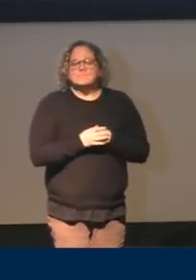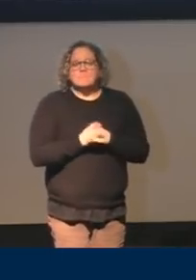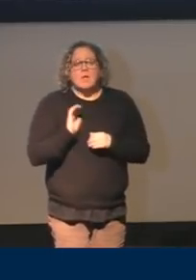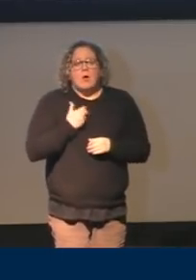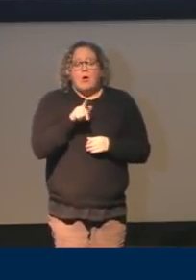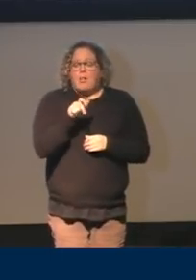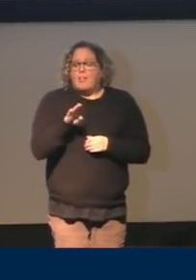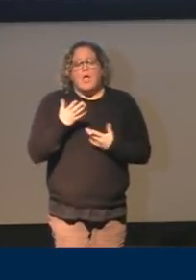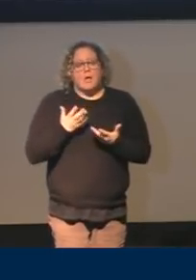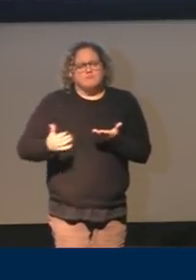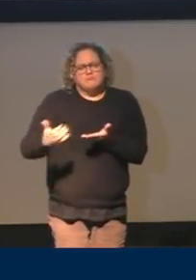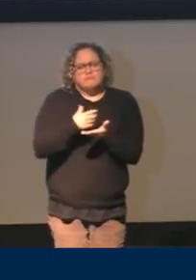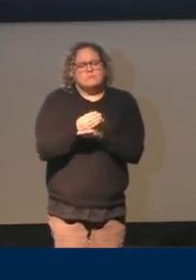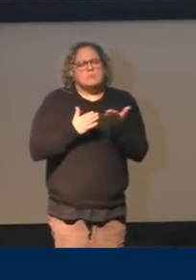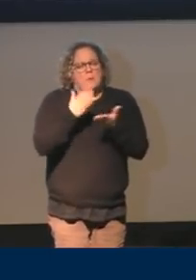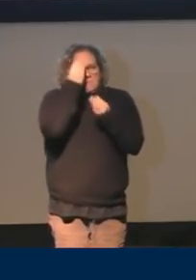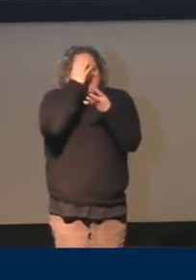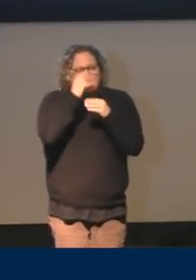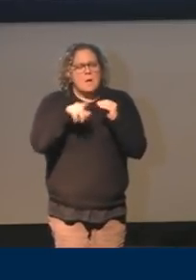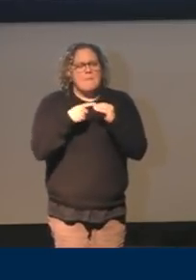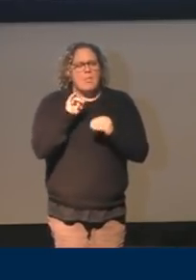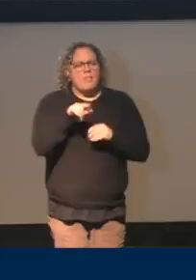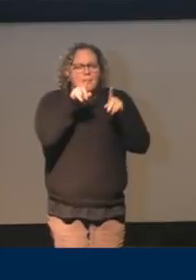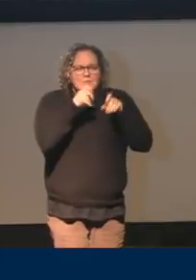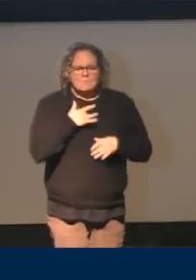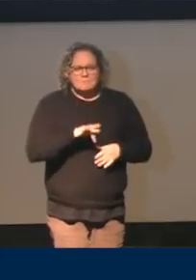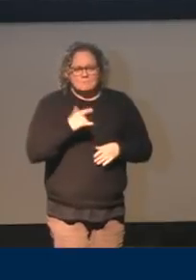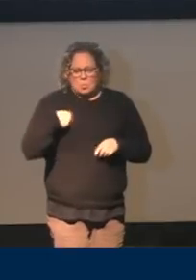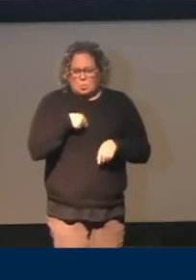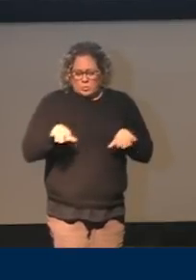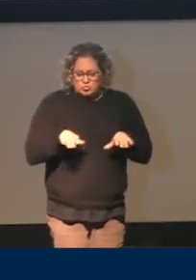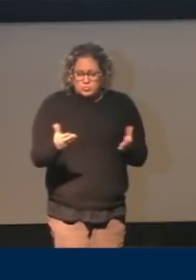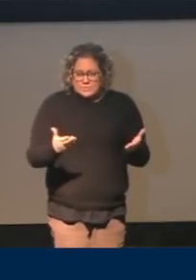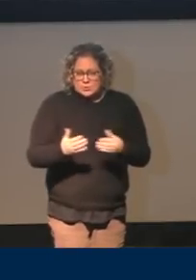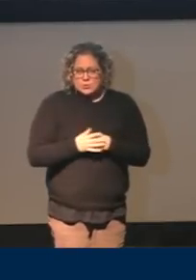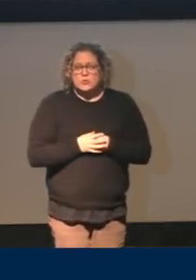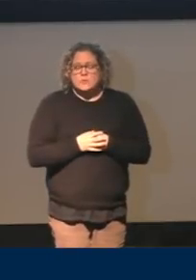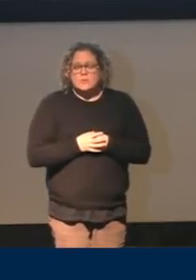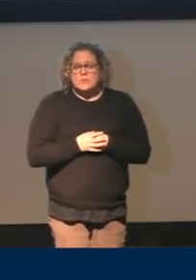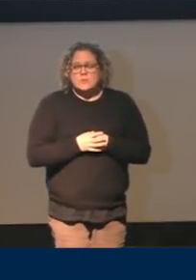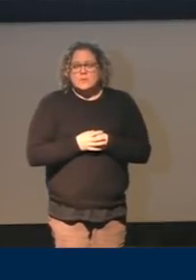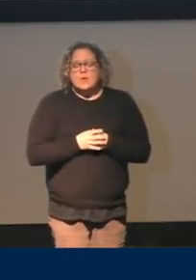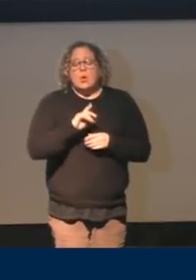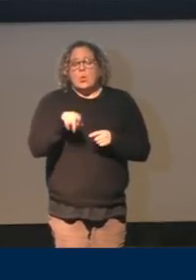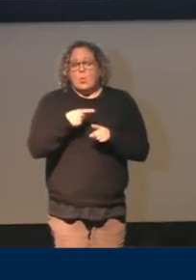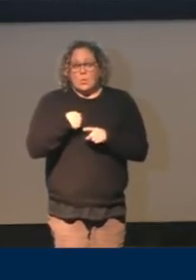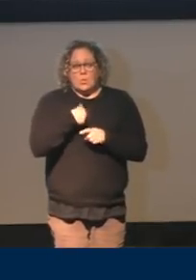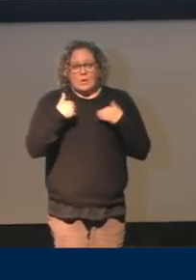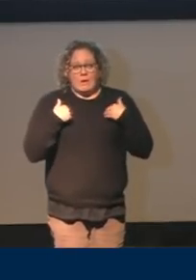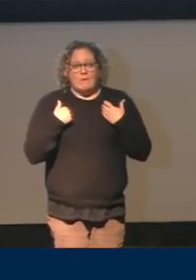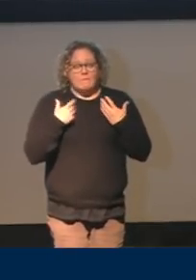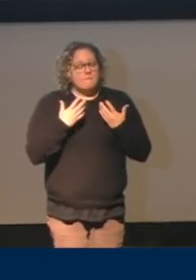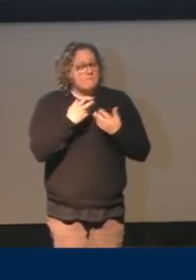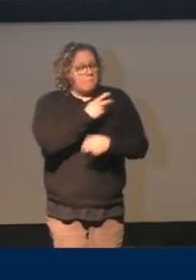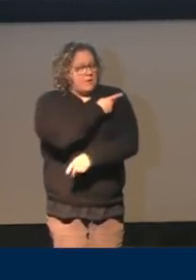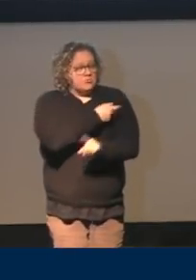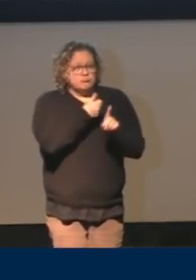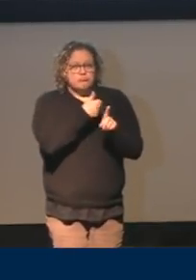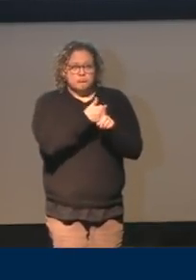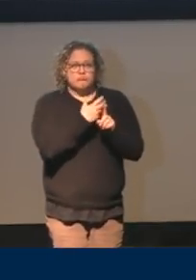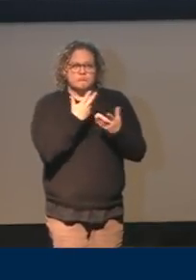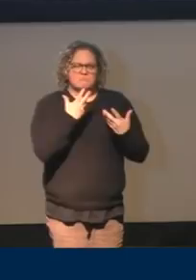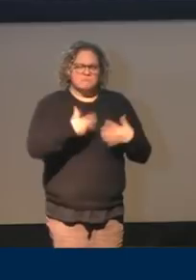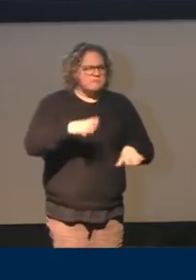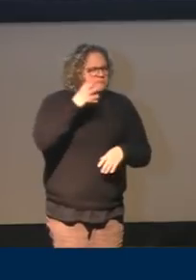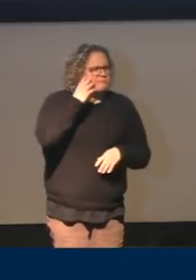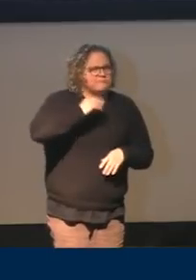some information about the sensitivity of the tests that we perform here. And when we have patients who have had multiple tests